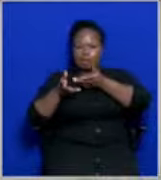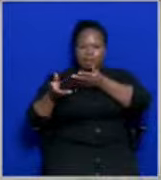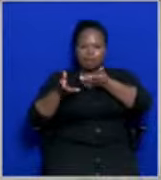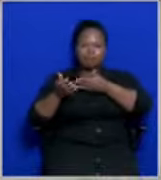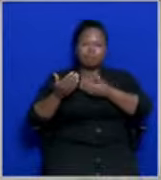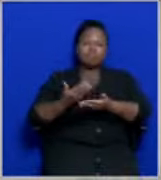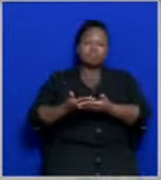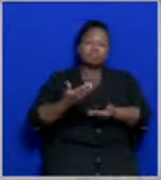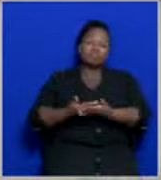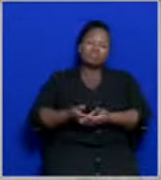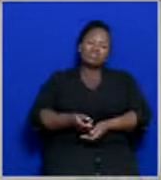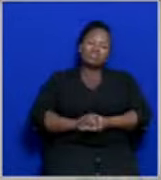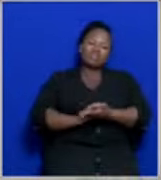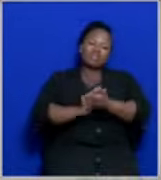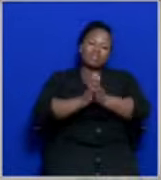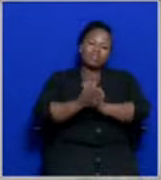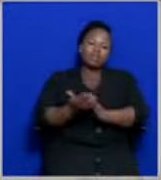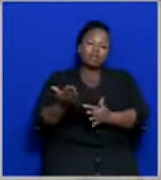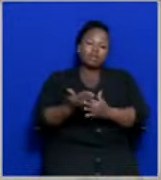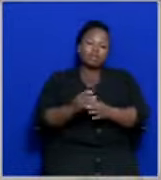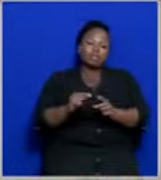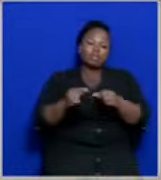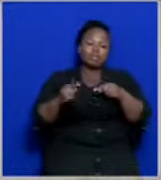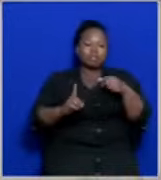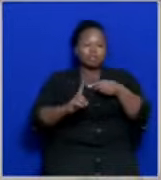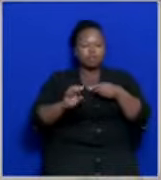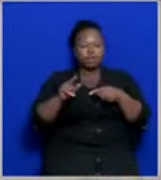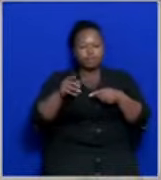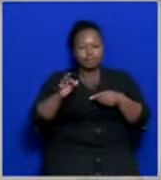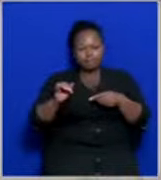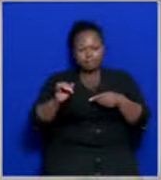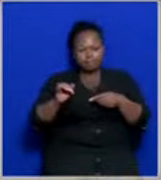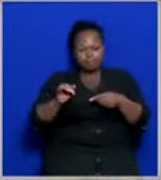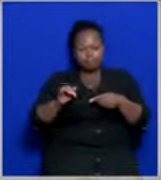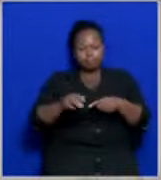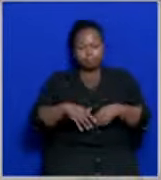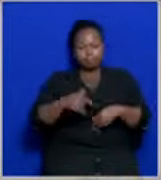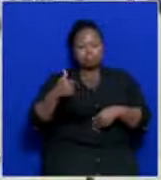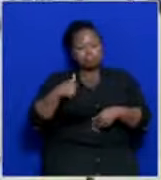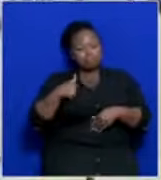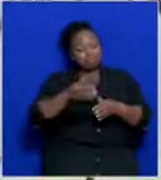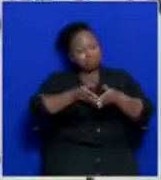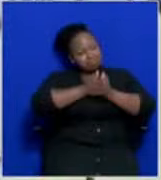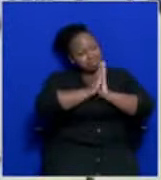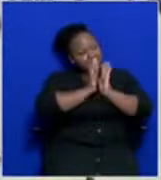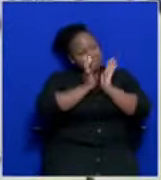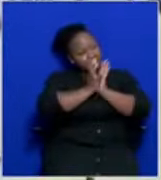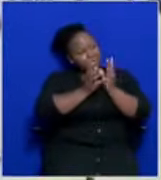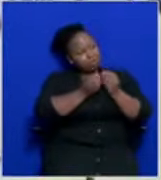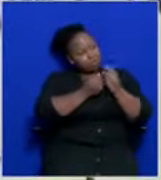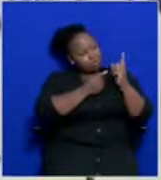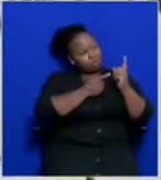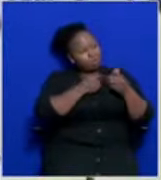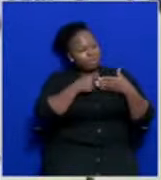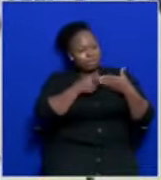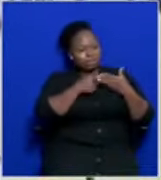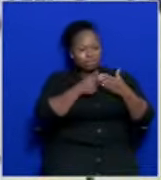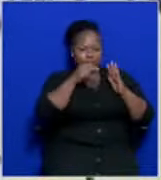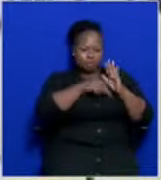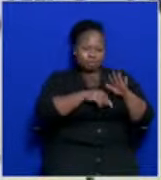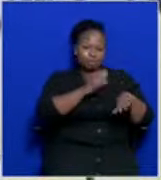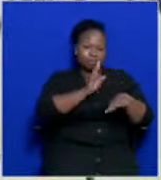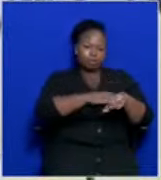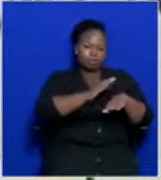cases against Mr. Mkhwanazi. I therefore request a meeting with you whereby we can discuss these matters further and a way forward